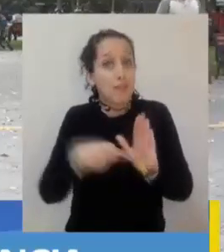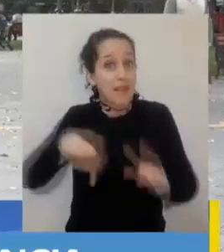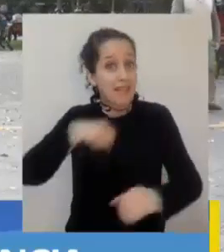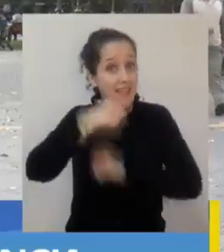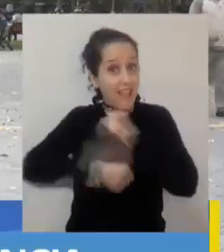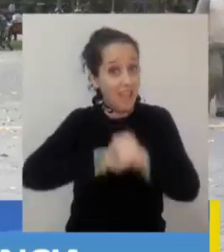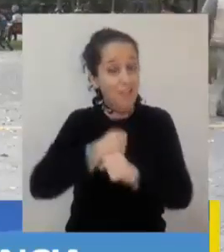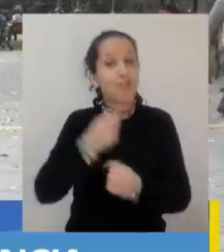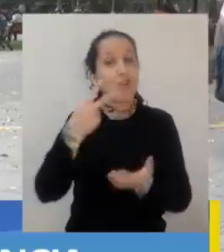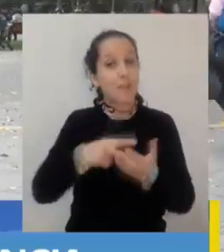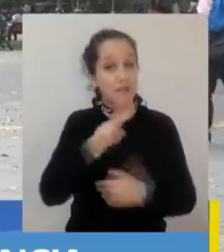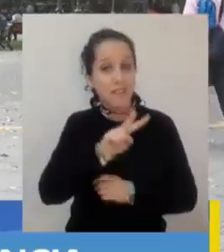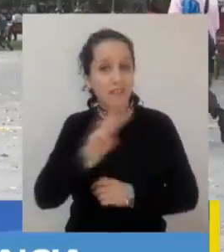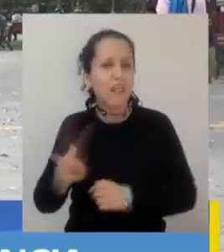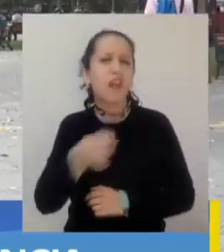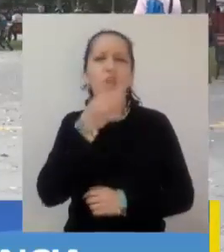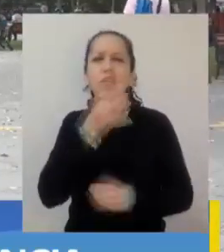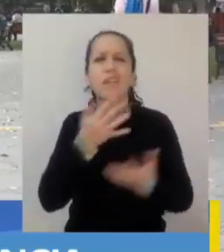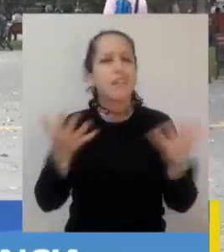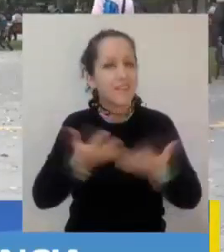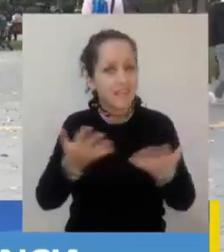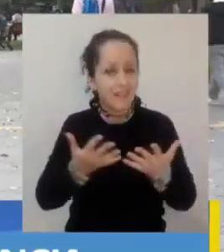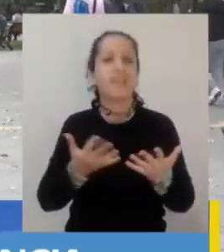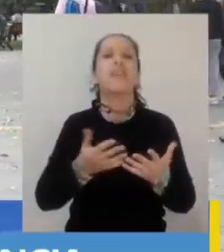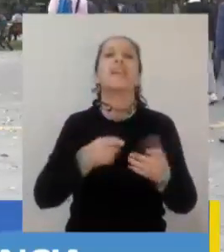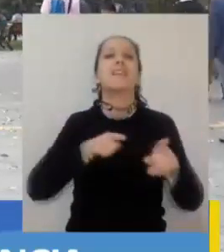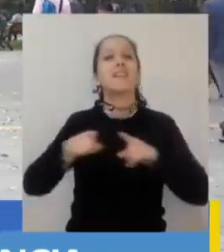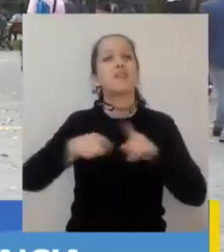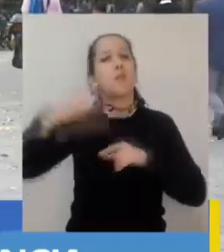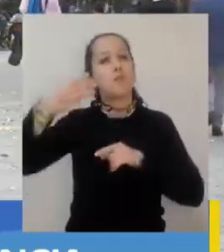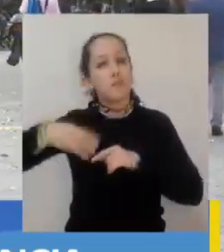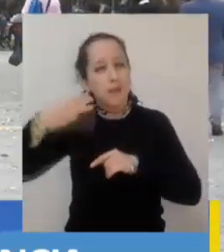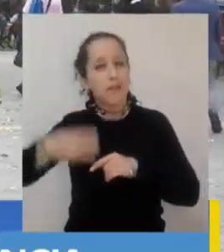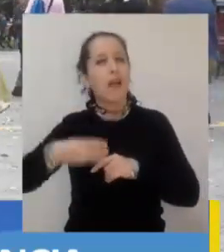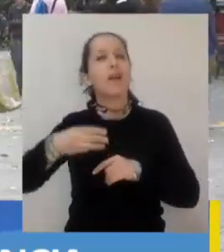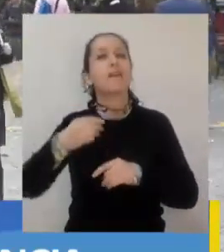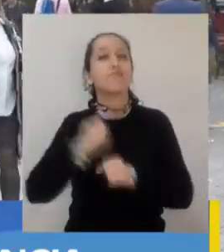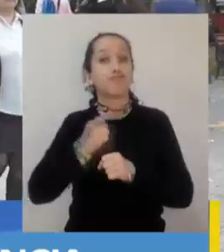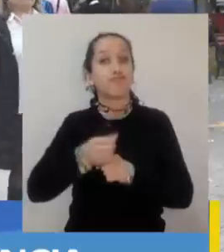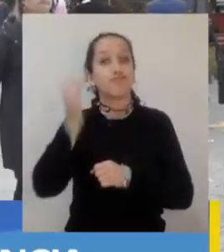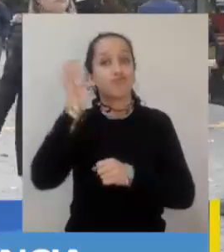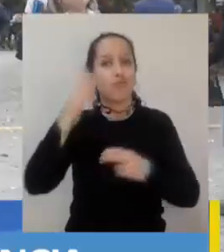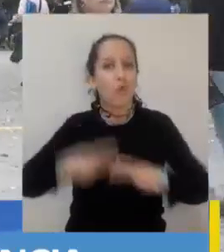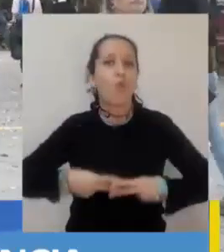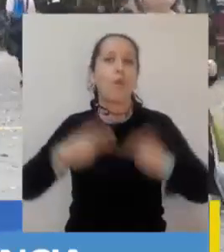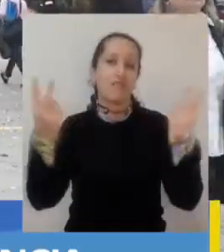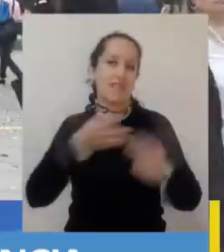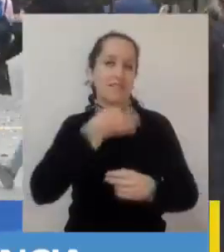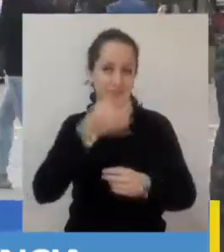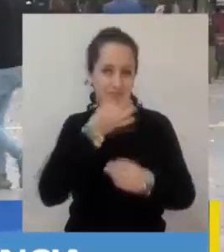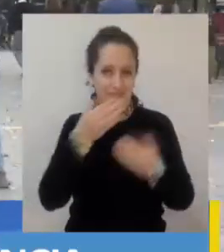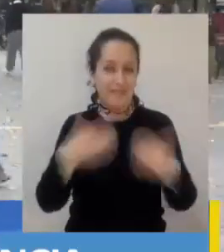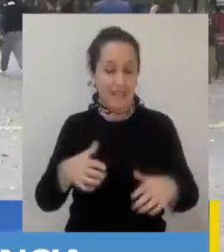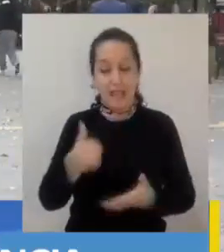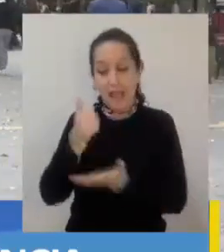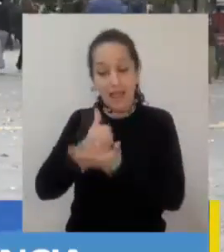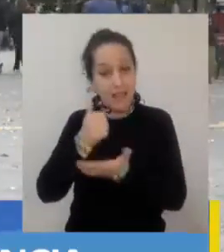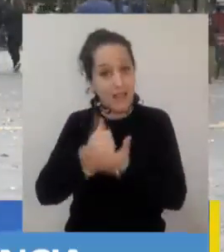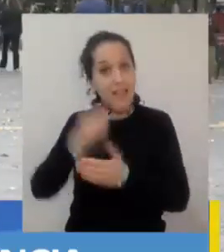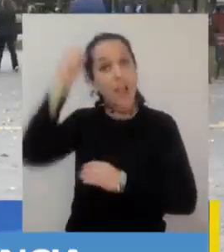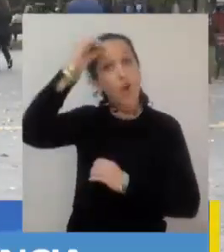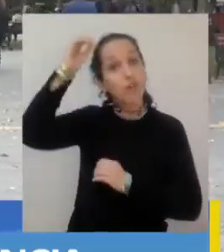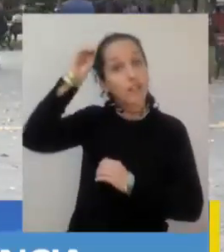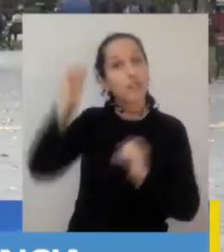2023 on the public's of the Municipality of the Alcalde Álvaro Ortiz, along with Council of Concepción